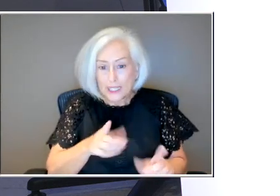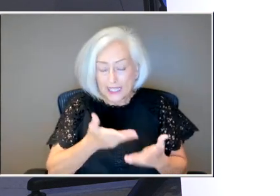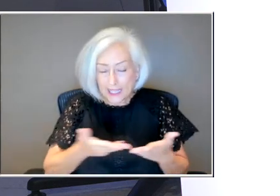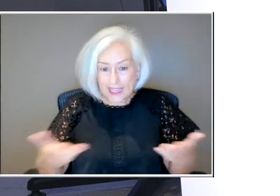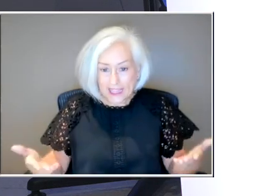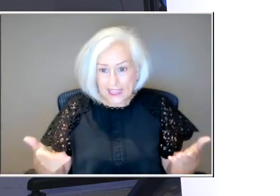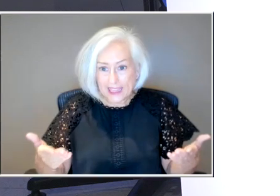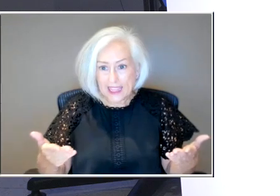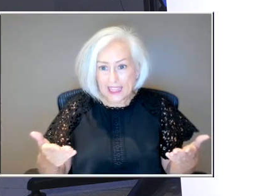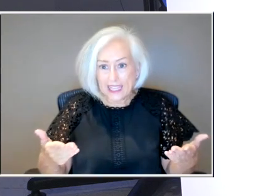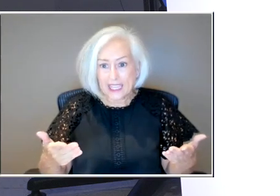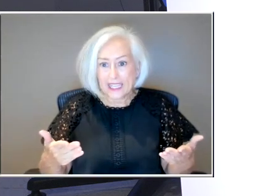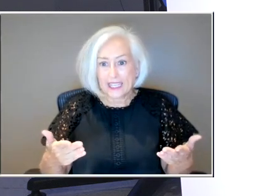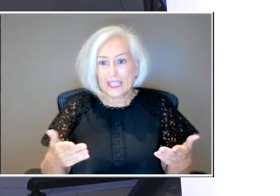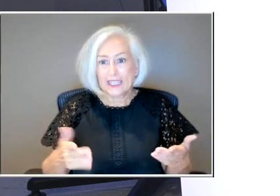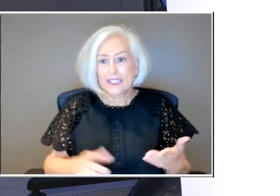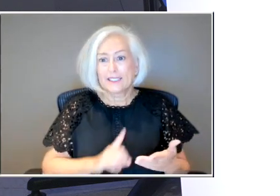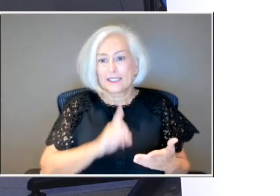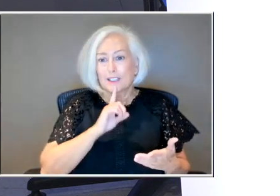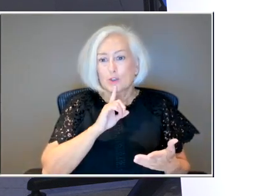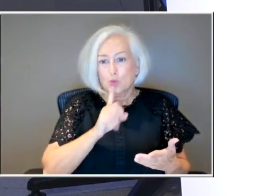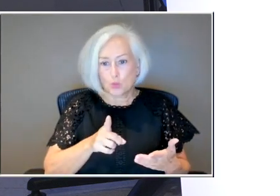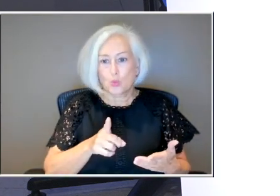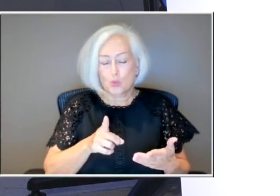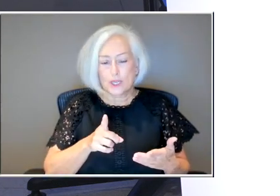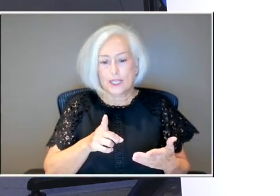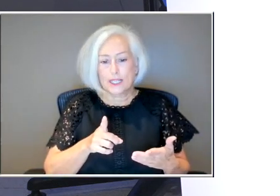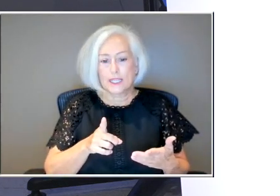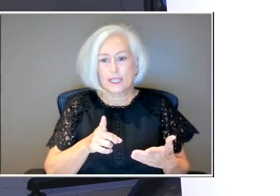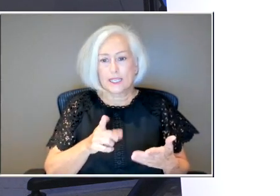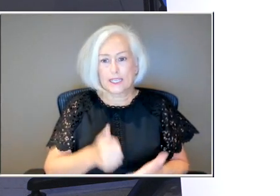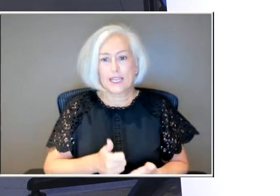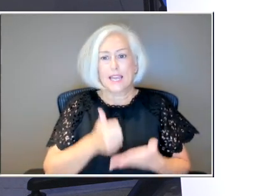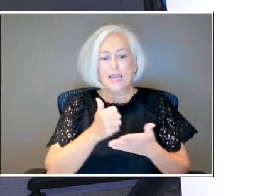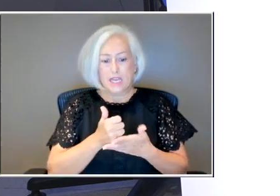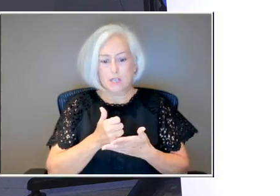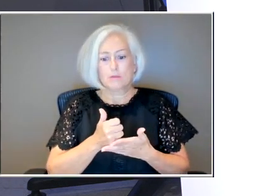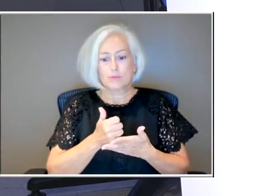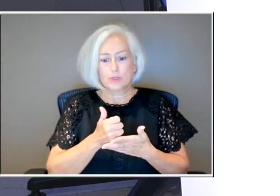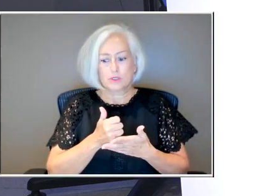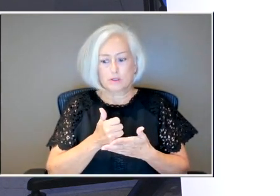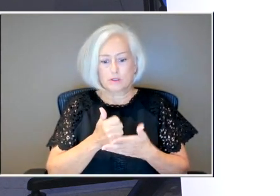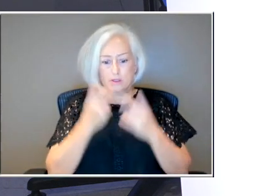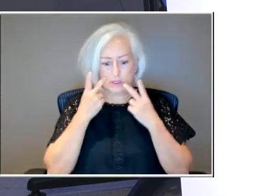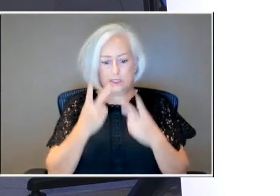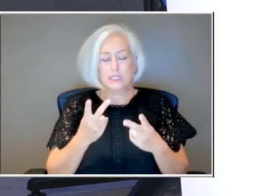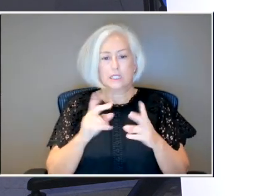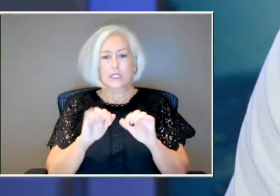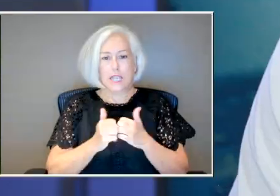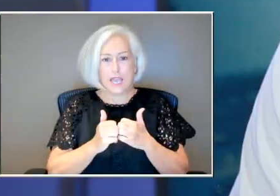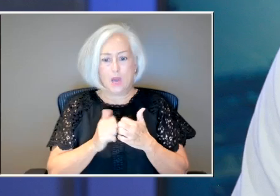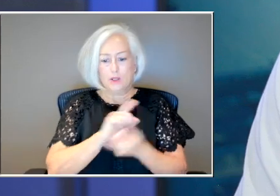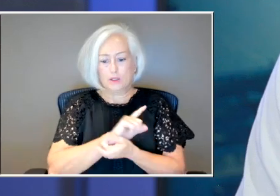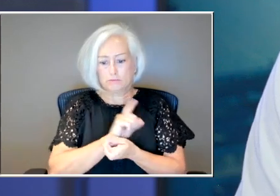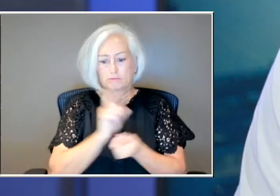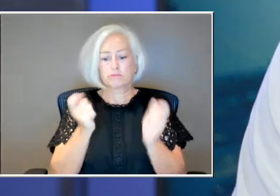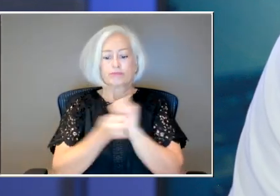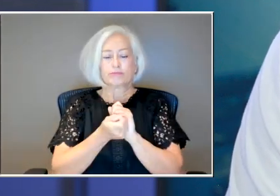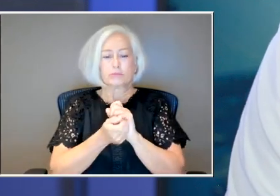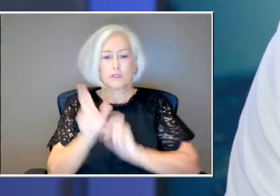it, it really comes into focus how it's altering someone's life who has it. It affects so many aspects